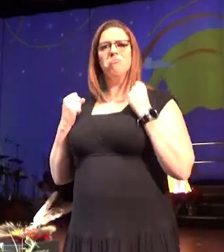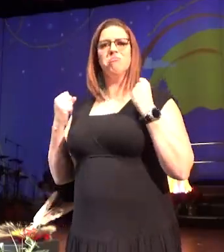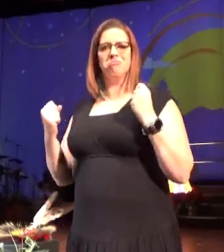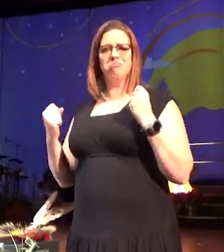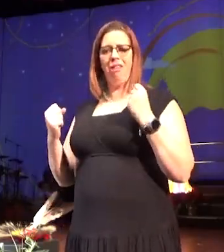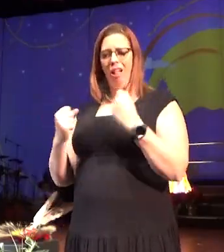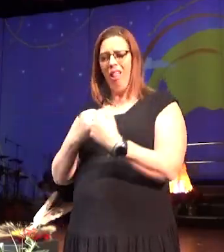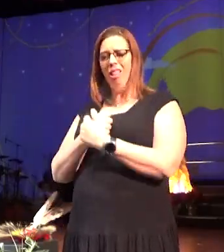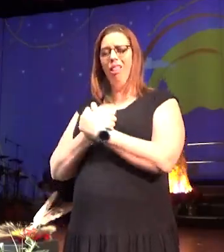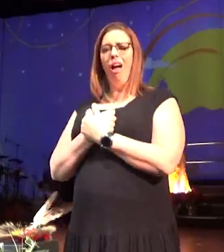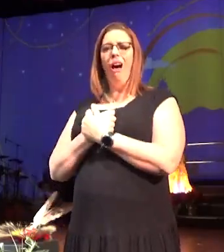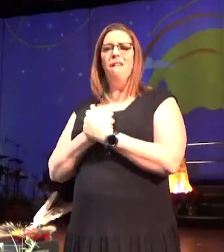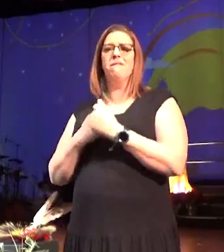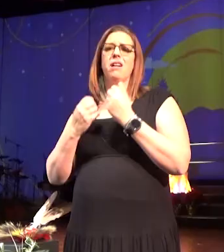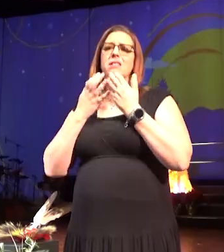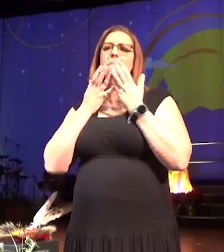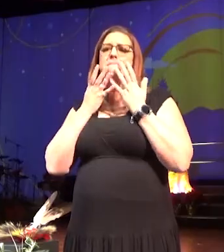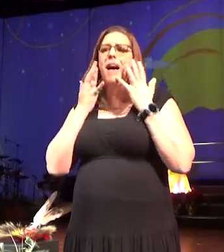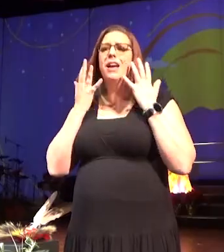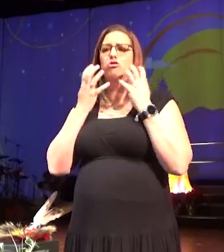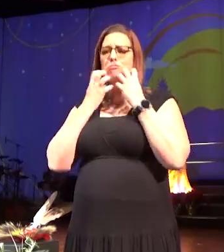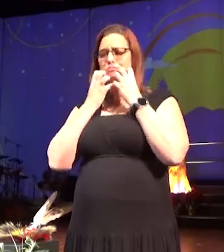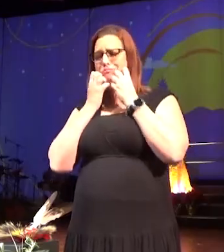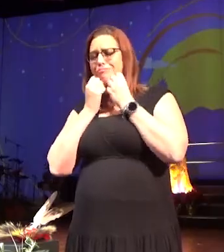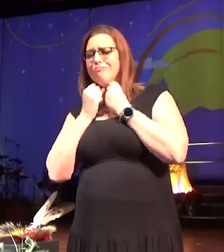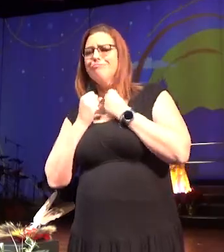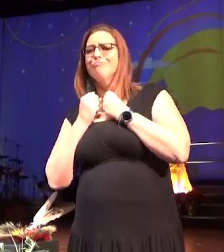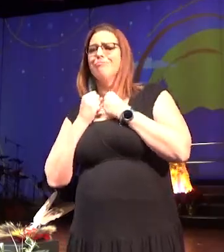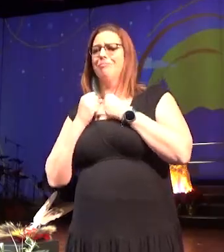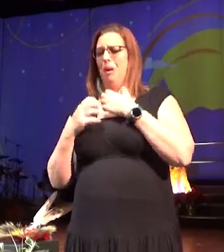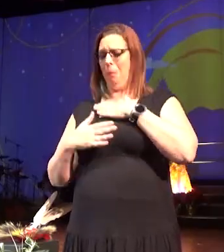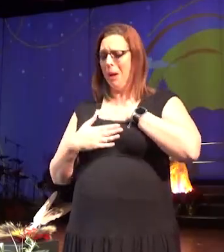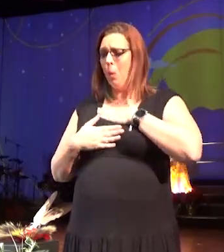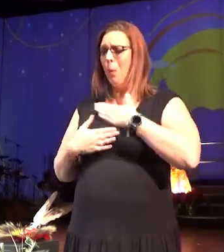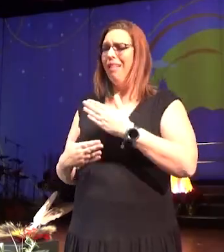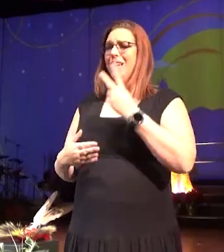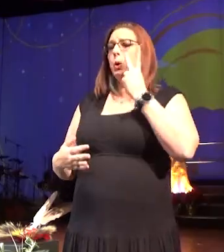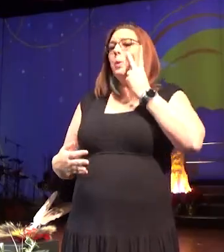compassion. People must be willing to see each other